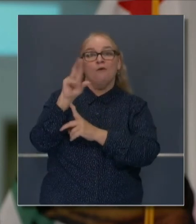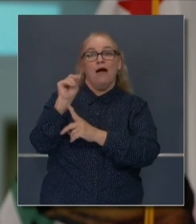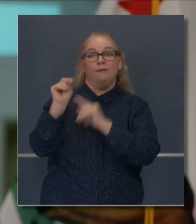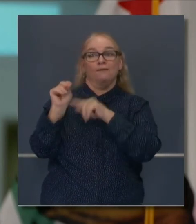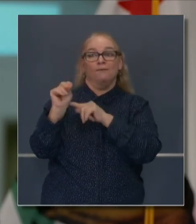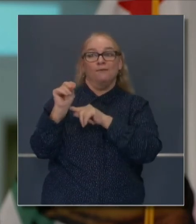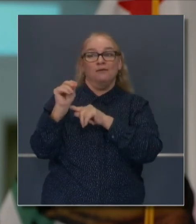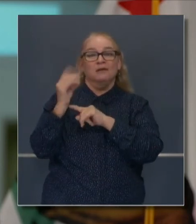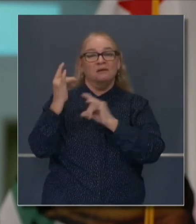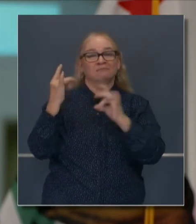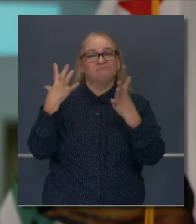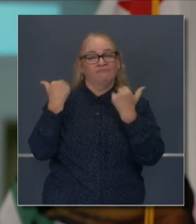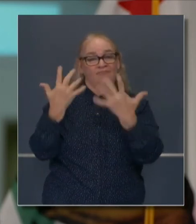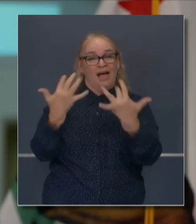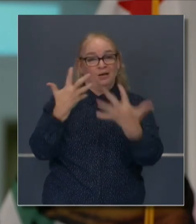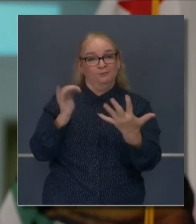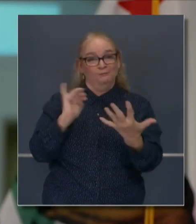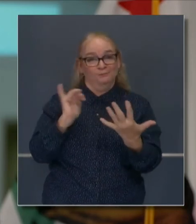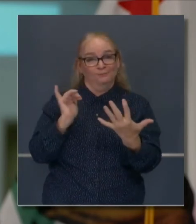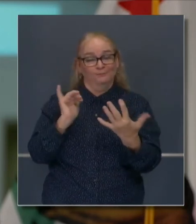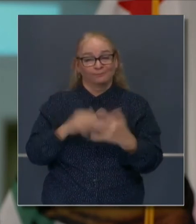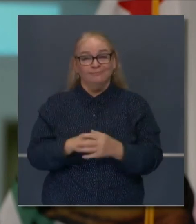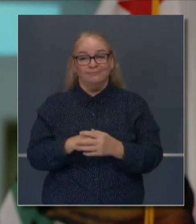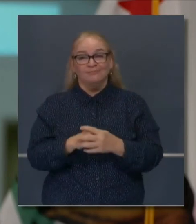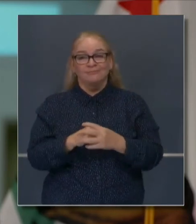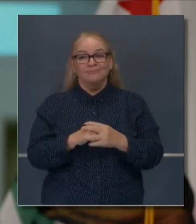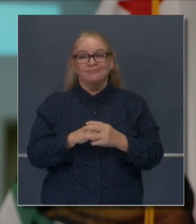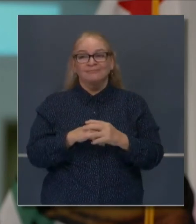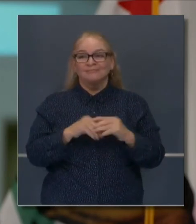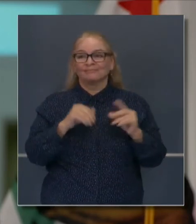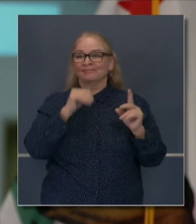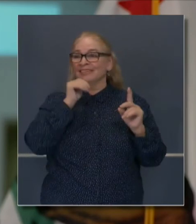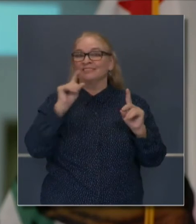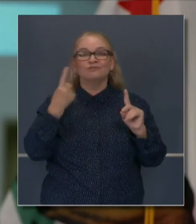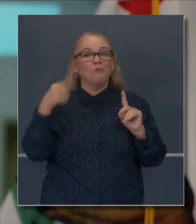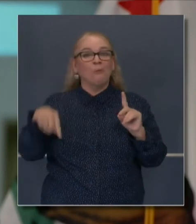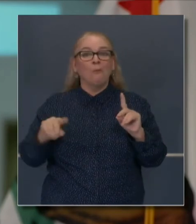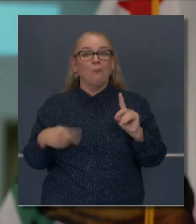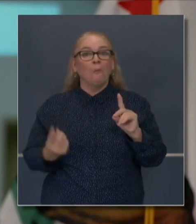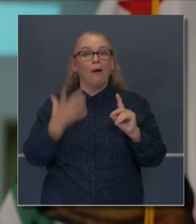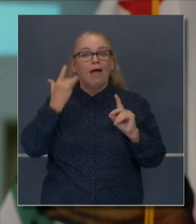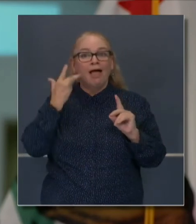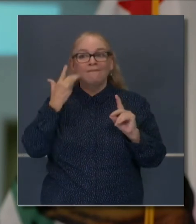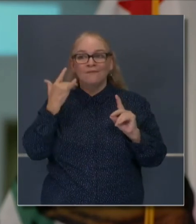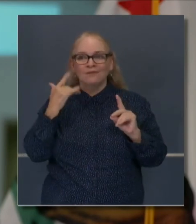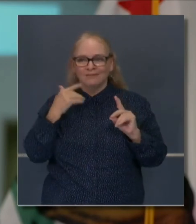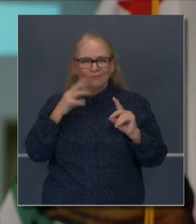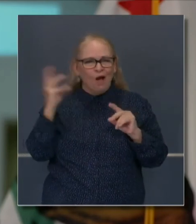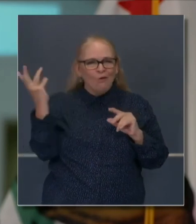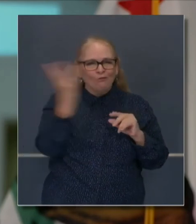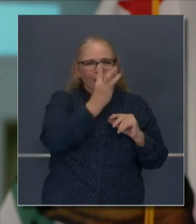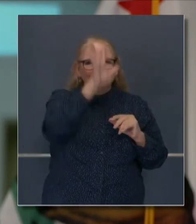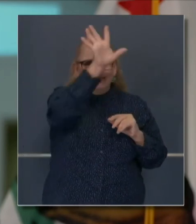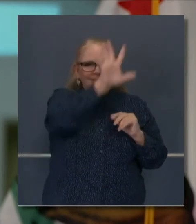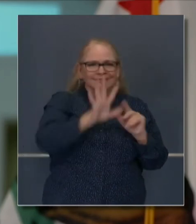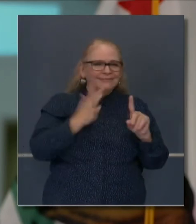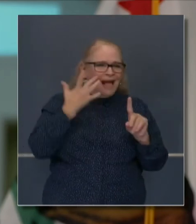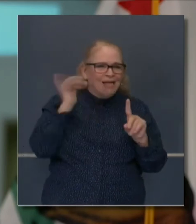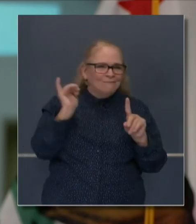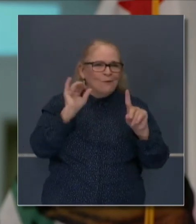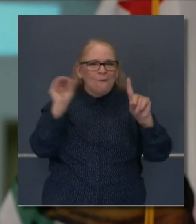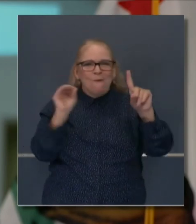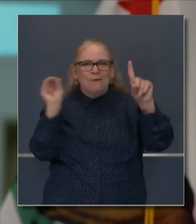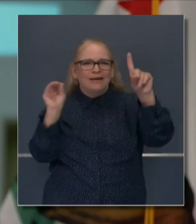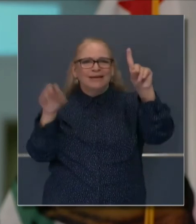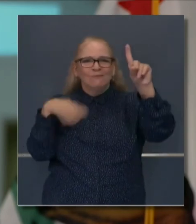to California, the west coast of the United States, being impacted by these challenges, by these conditions. But as I always say, and